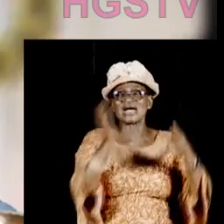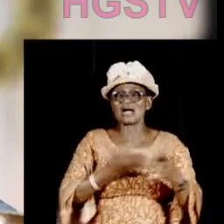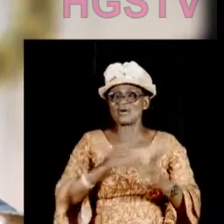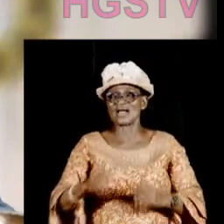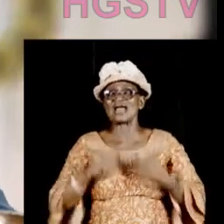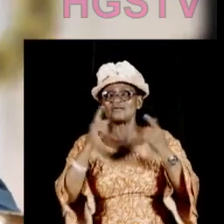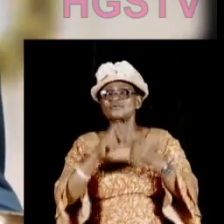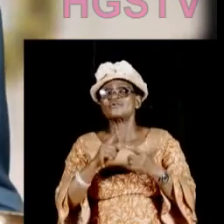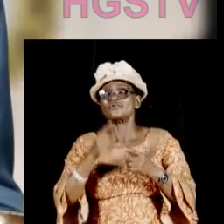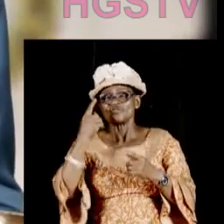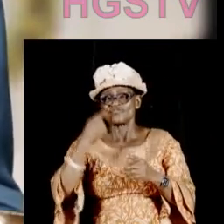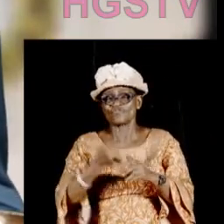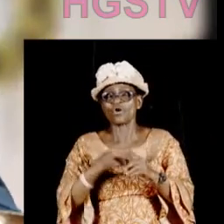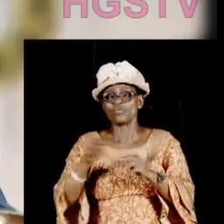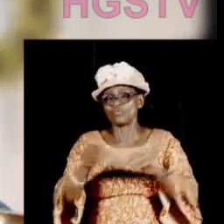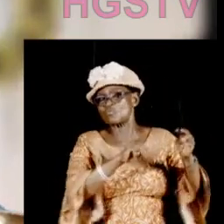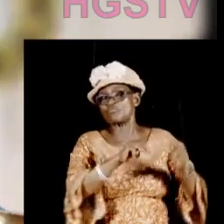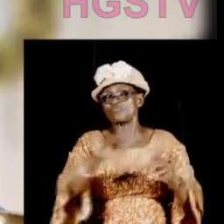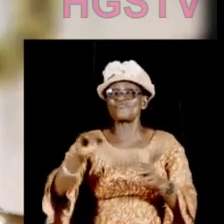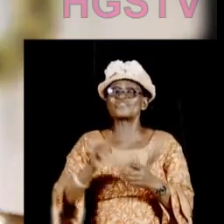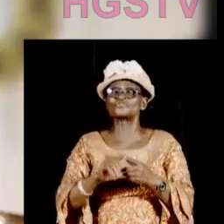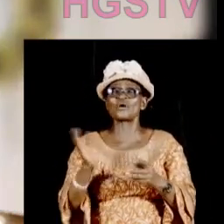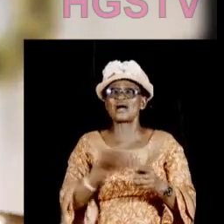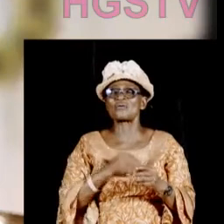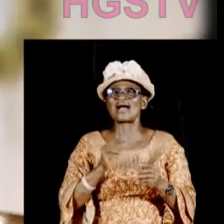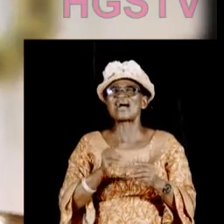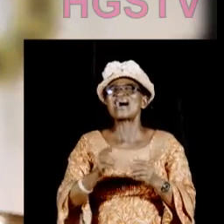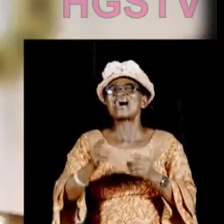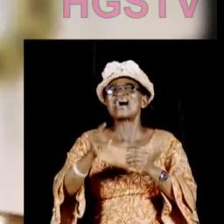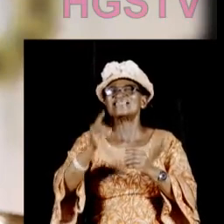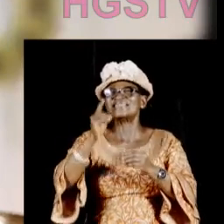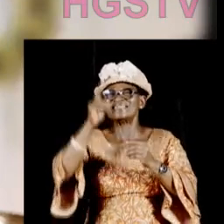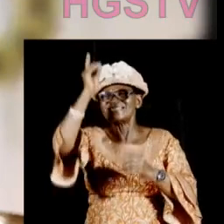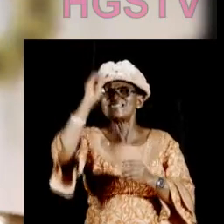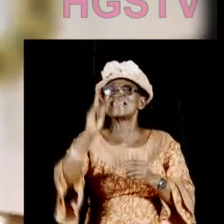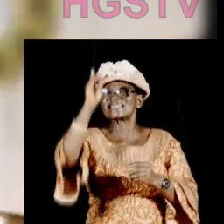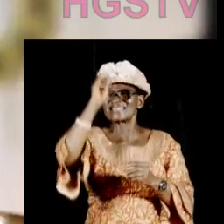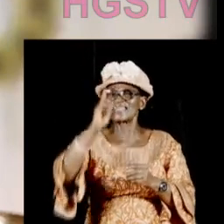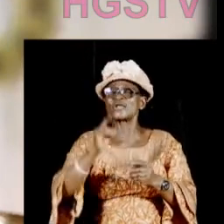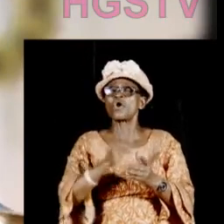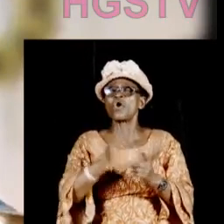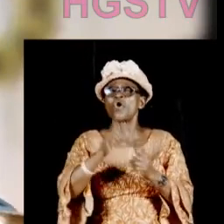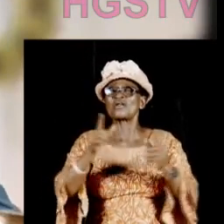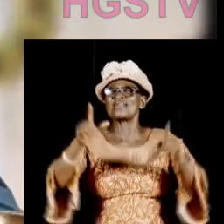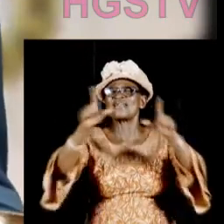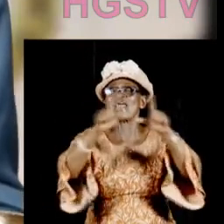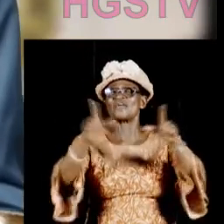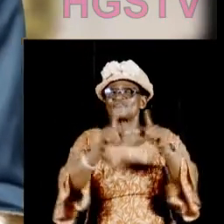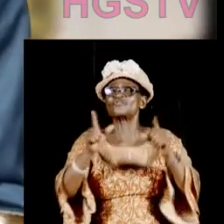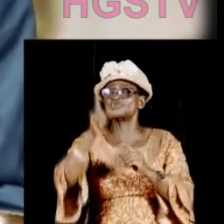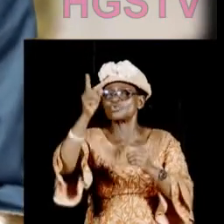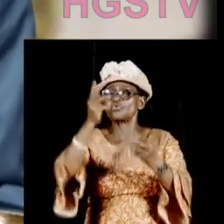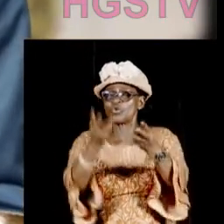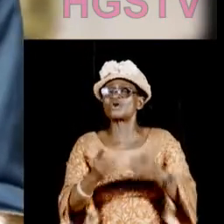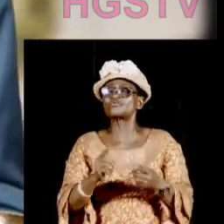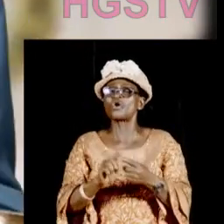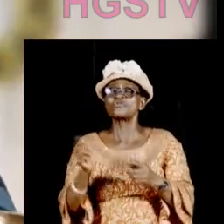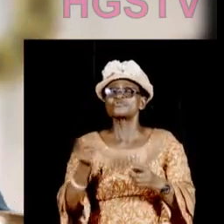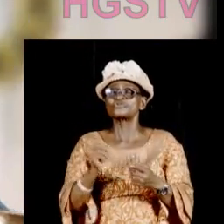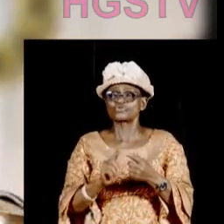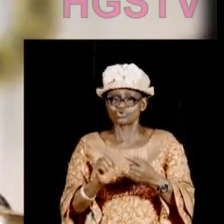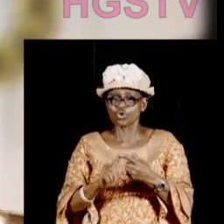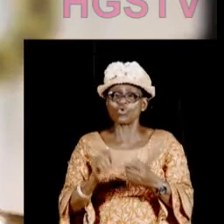our destiny, from moving to your purpose, from moving to the level you expected us to have reached, let them be